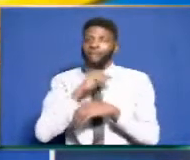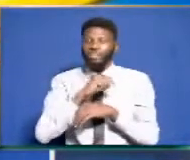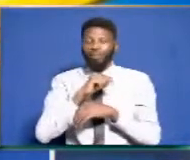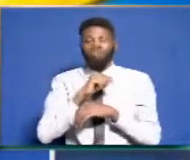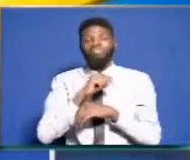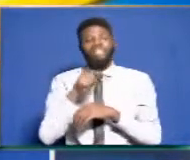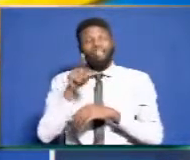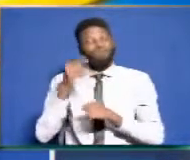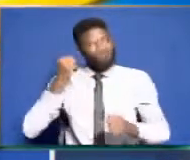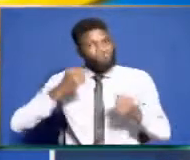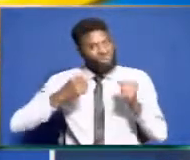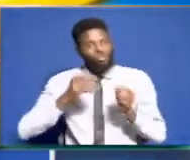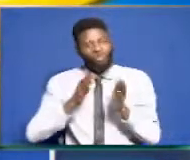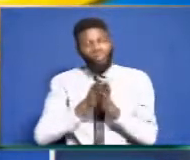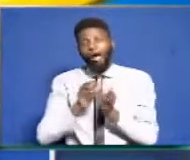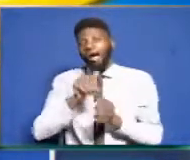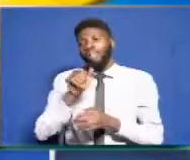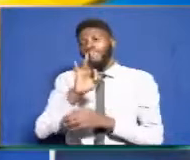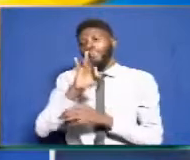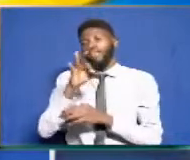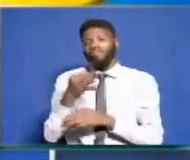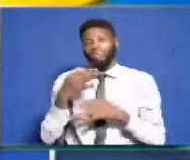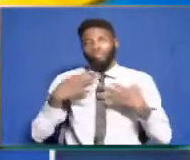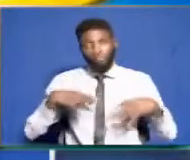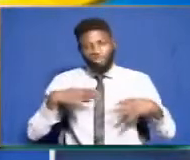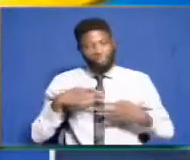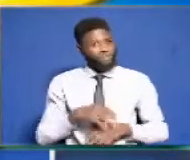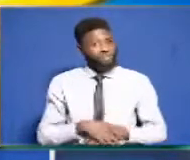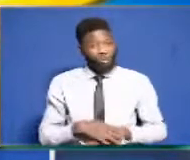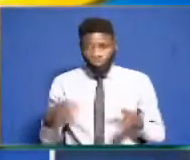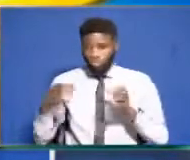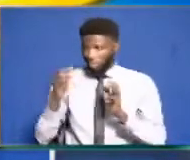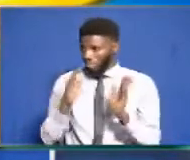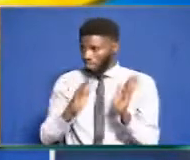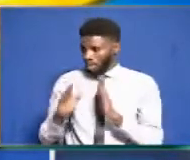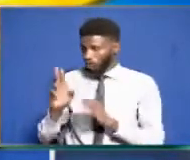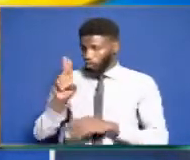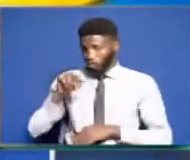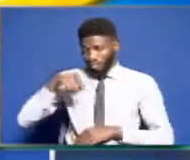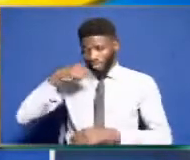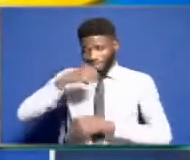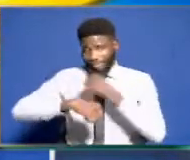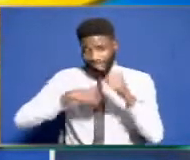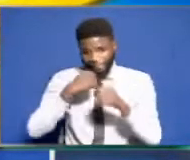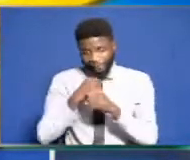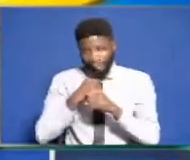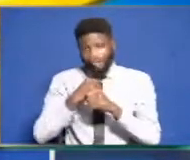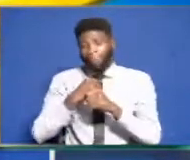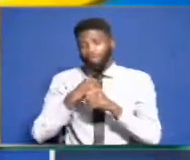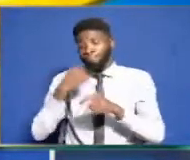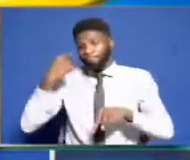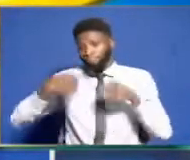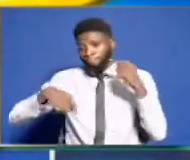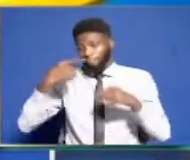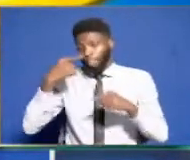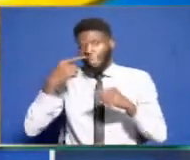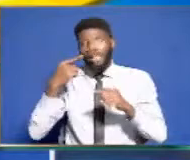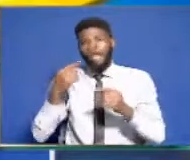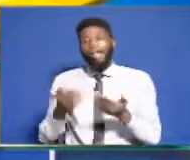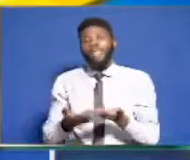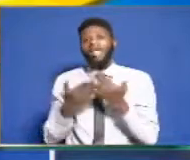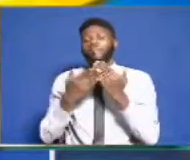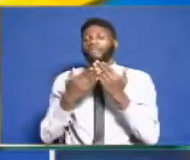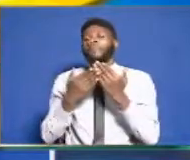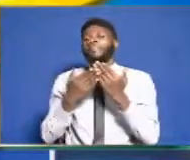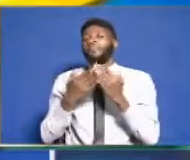alongside 2,000 athletes. The organizers are also using this year's race to raise awareness about climate change through a